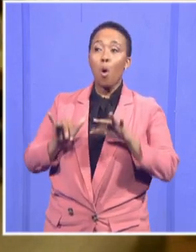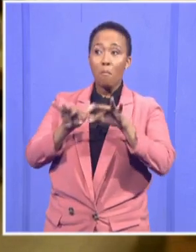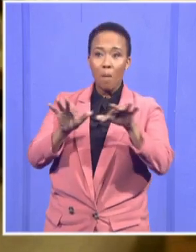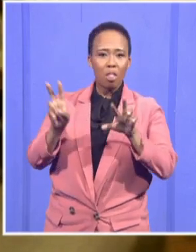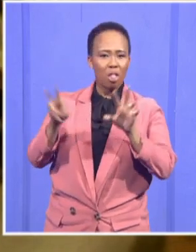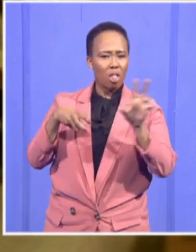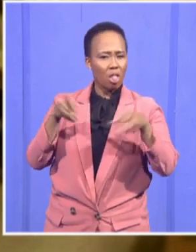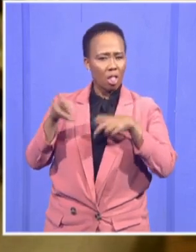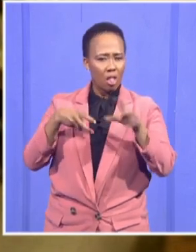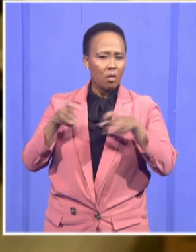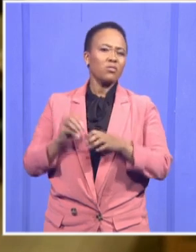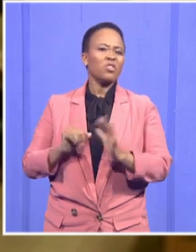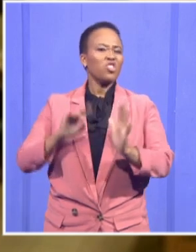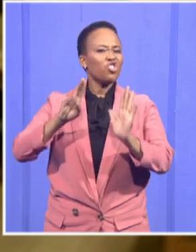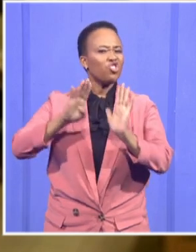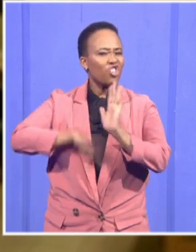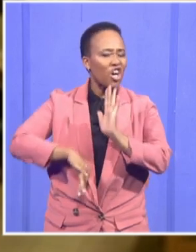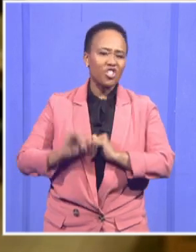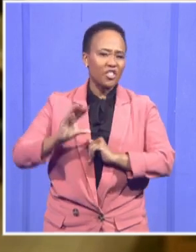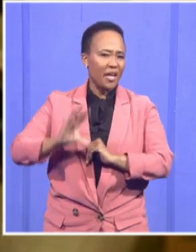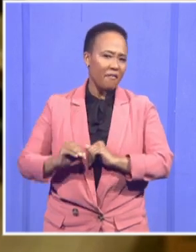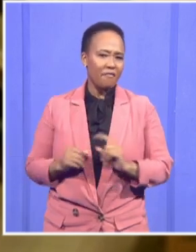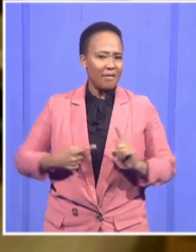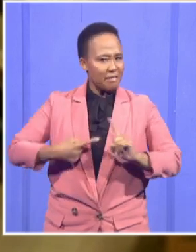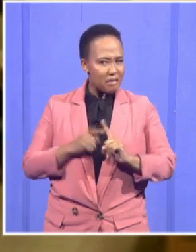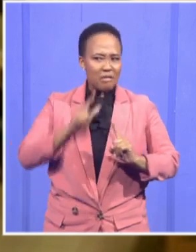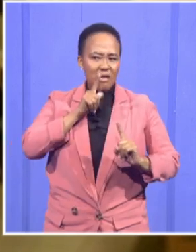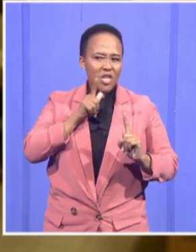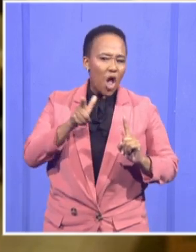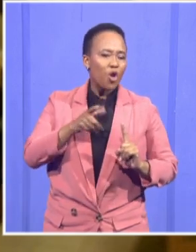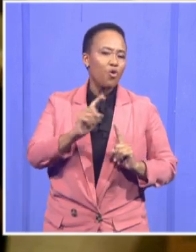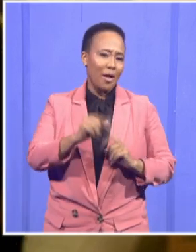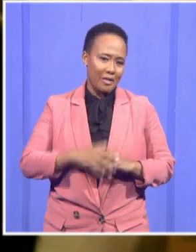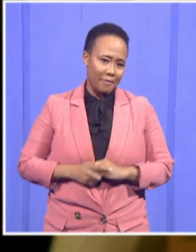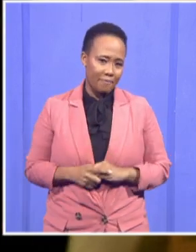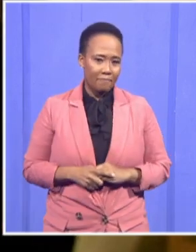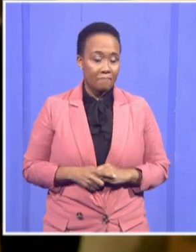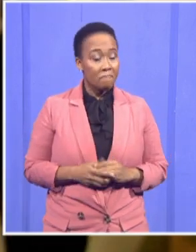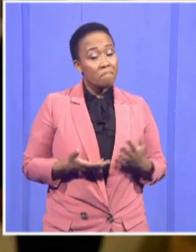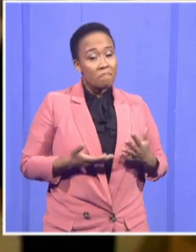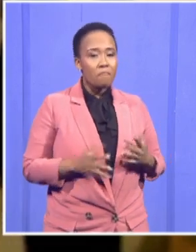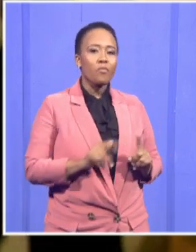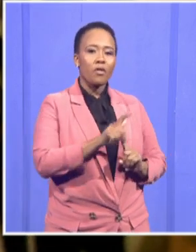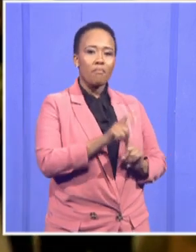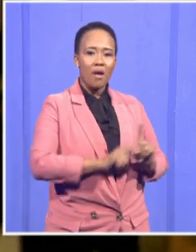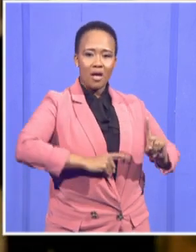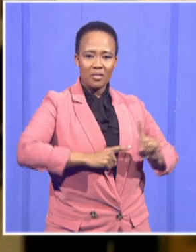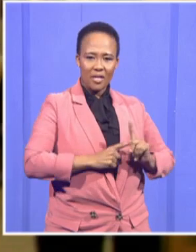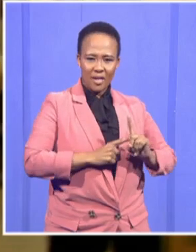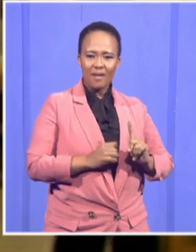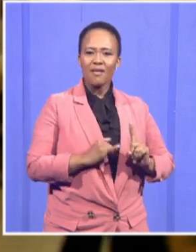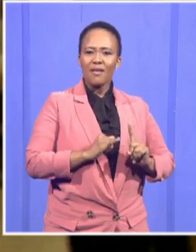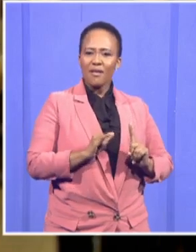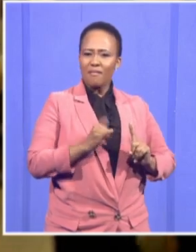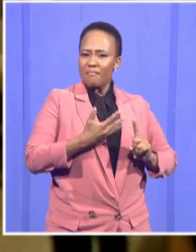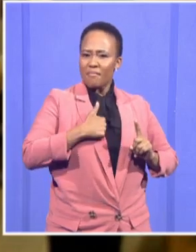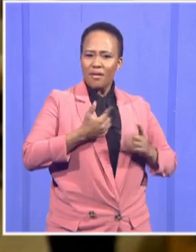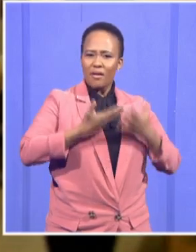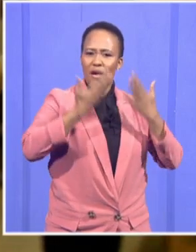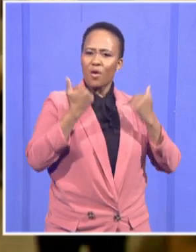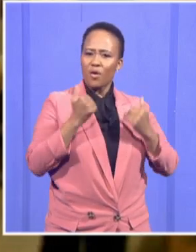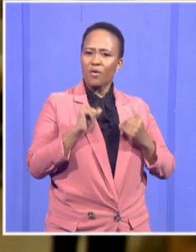conspiracy-related charges. What do you make of this? What has he told you? Well, labeling somebody as a kingpin, I do not know whether it comes from the